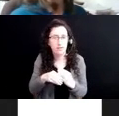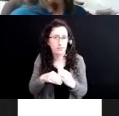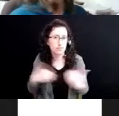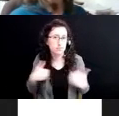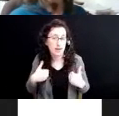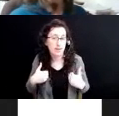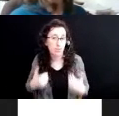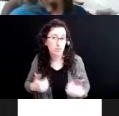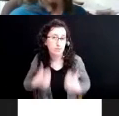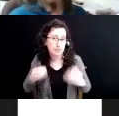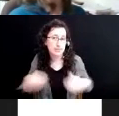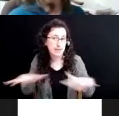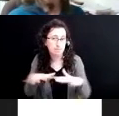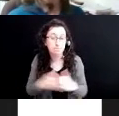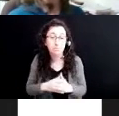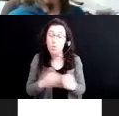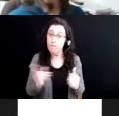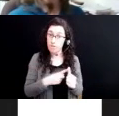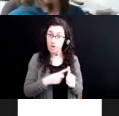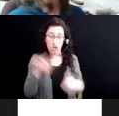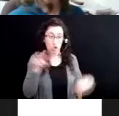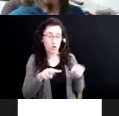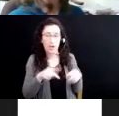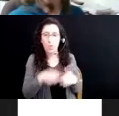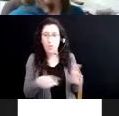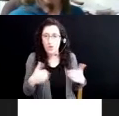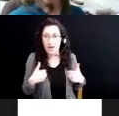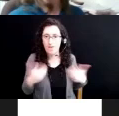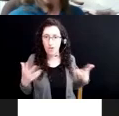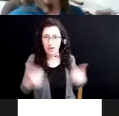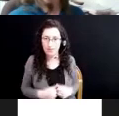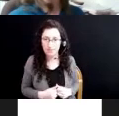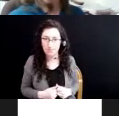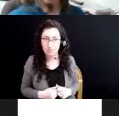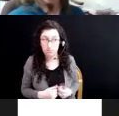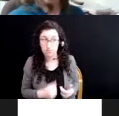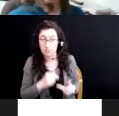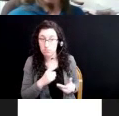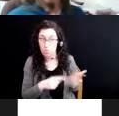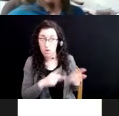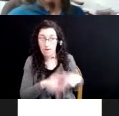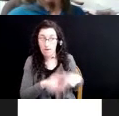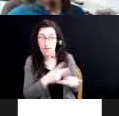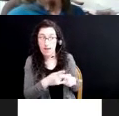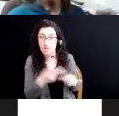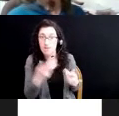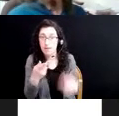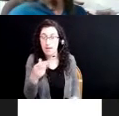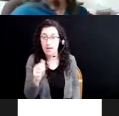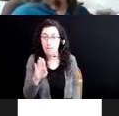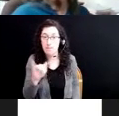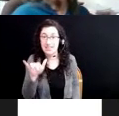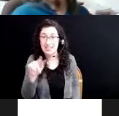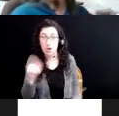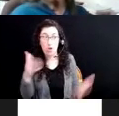what you have. And in this case, it's what type of habitats do you have? But that relates